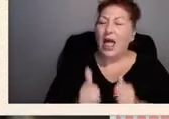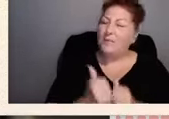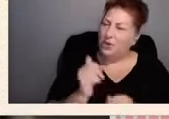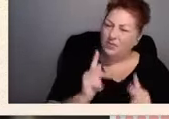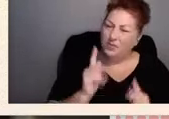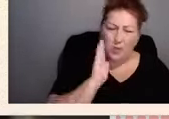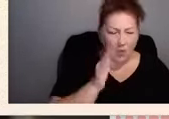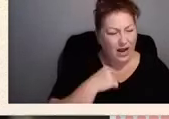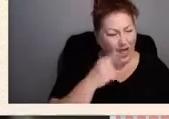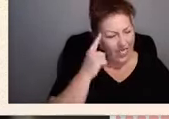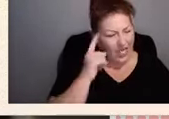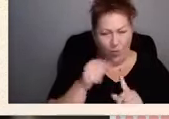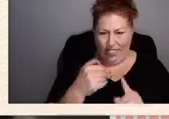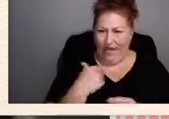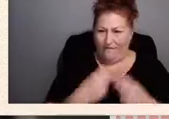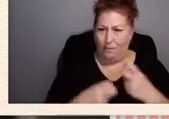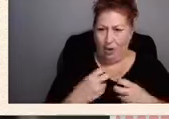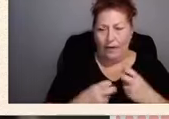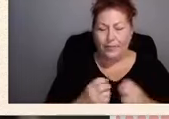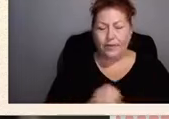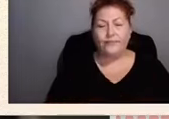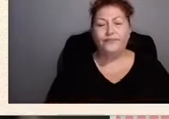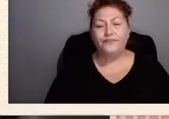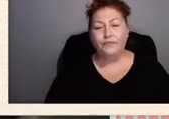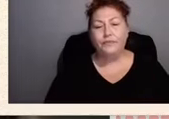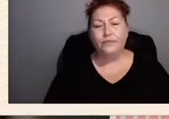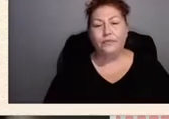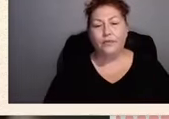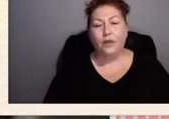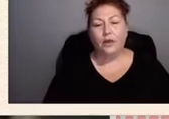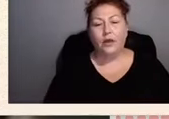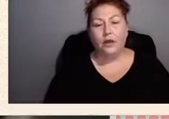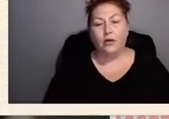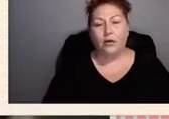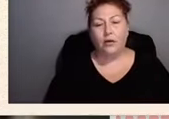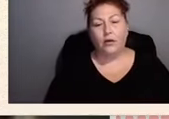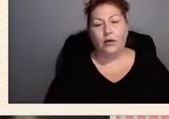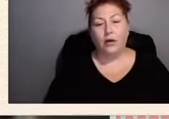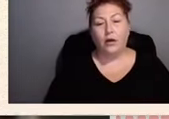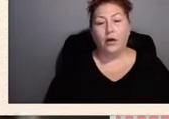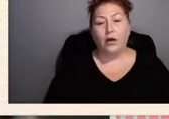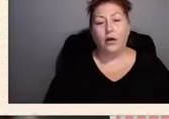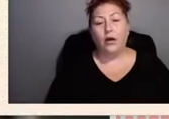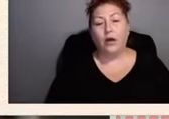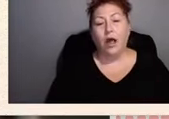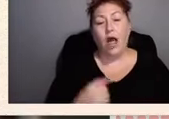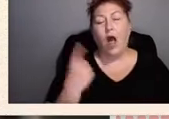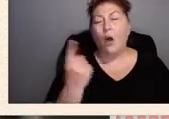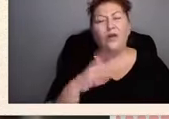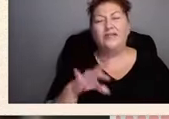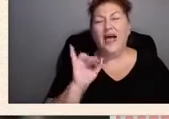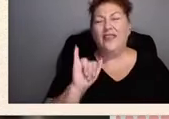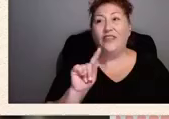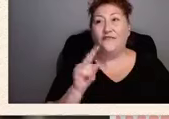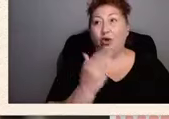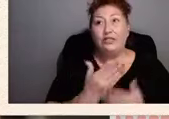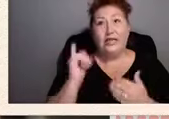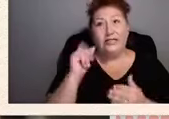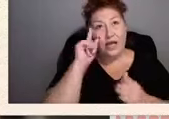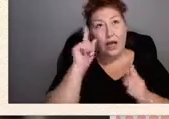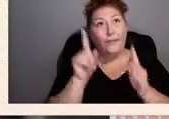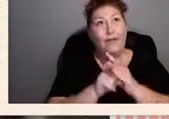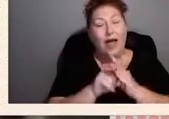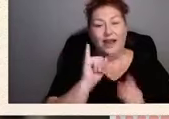have an issue. Um, Um, I always find that the first things that come to mind are typically